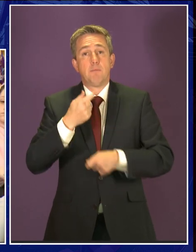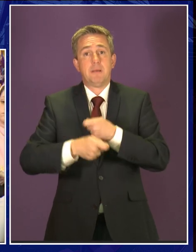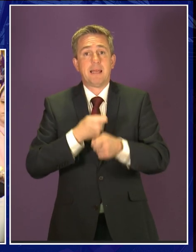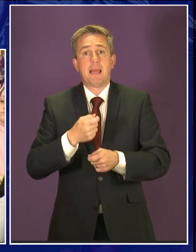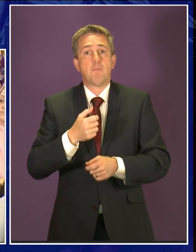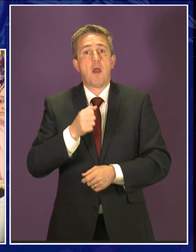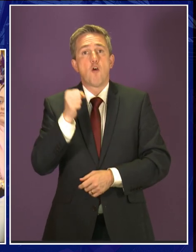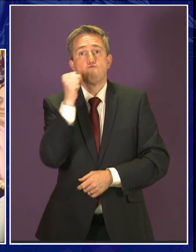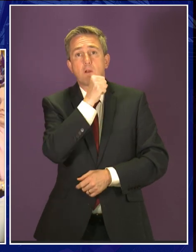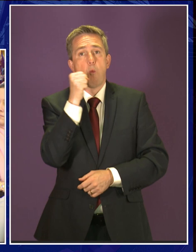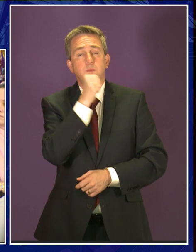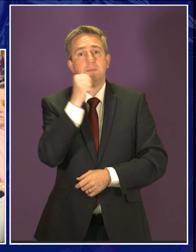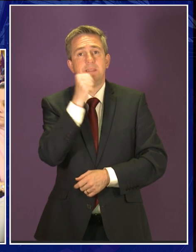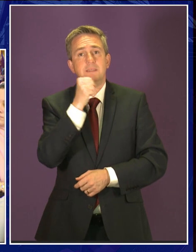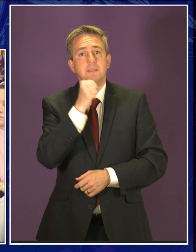artist.